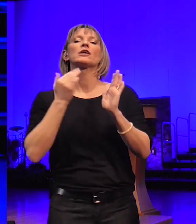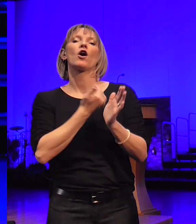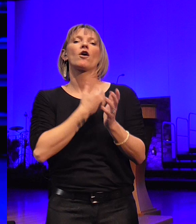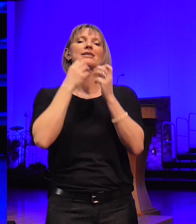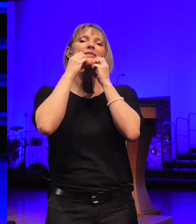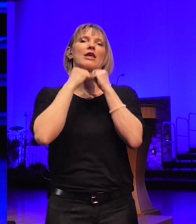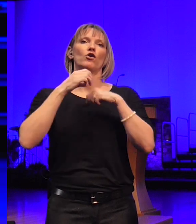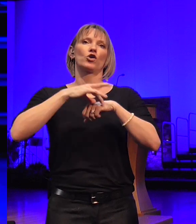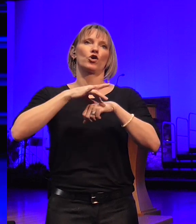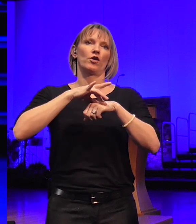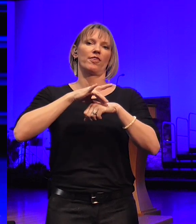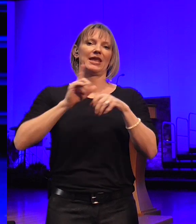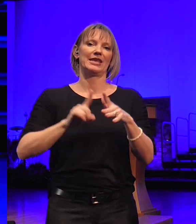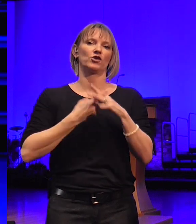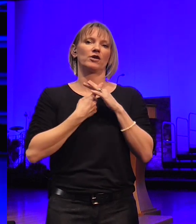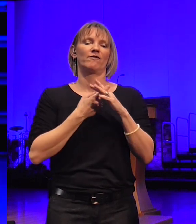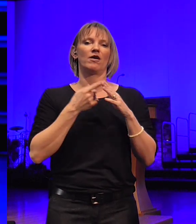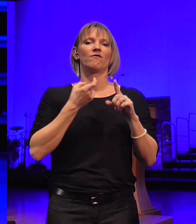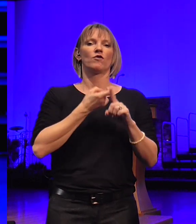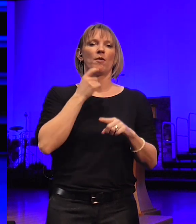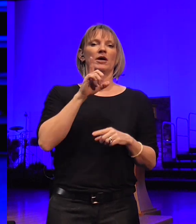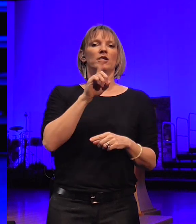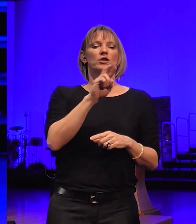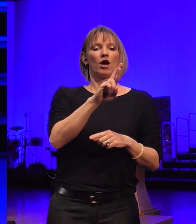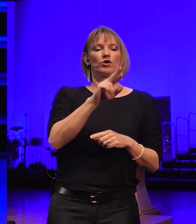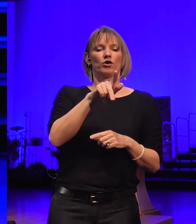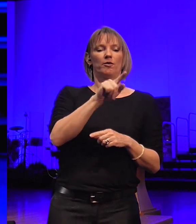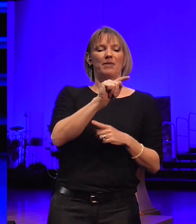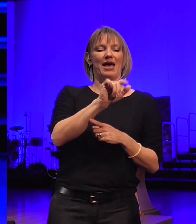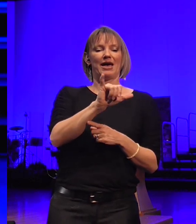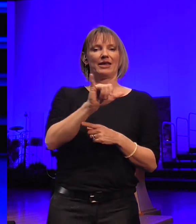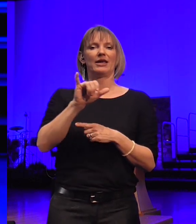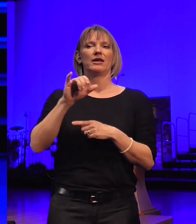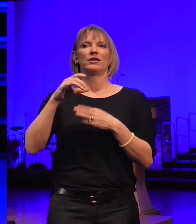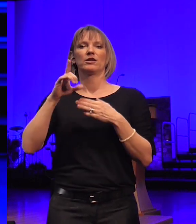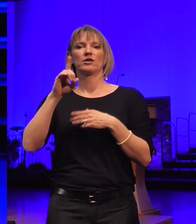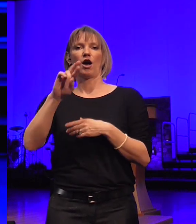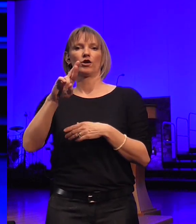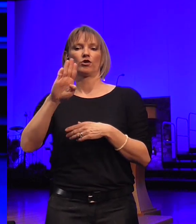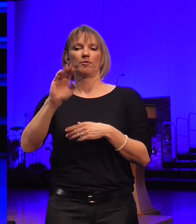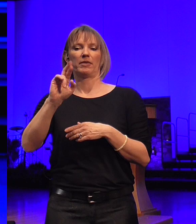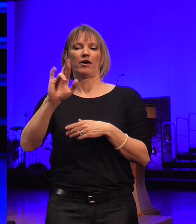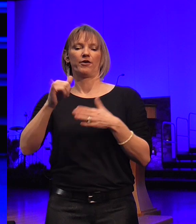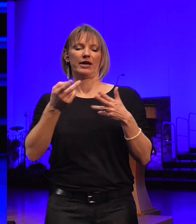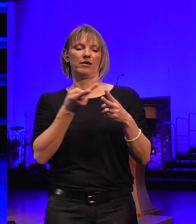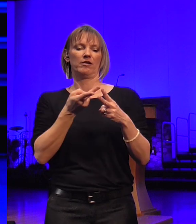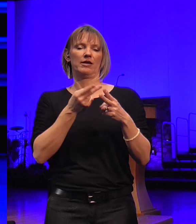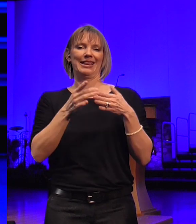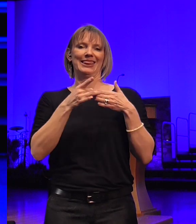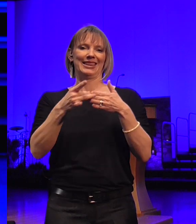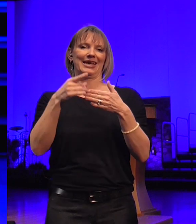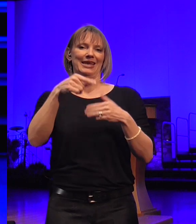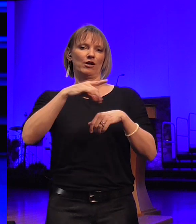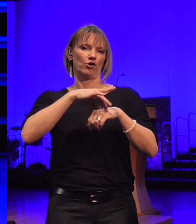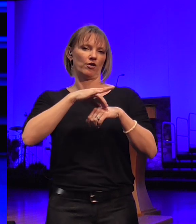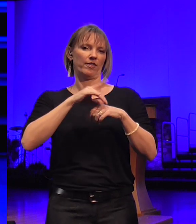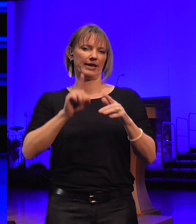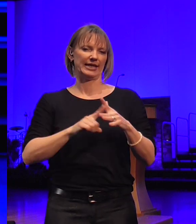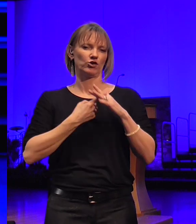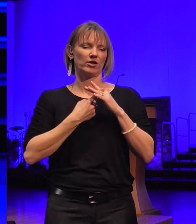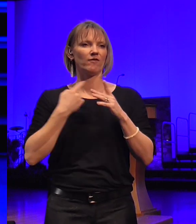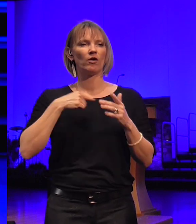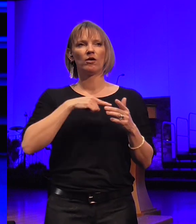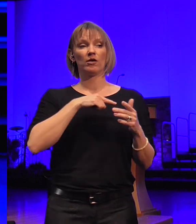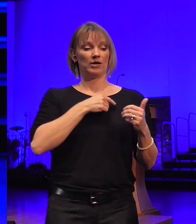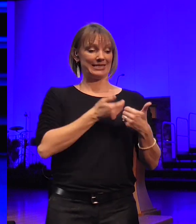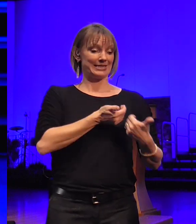Earth initiative led by Dr. Patty and Dr. Barry. And I love this idea that we are not separate